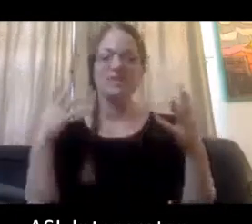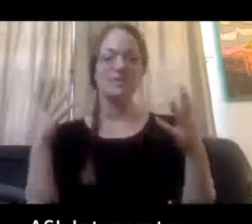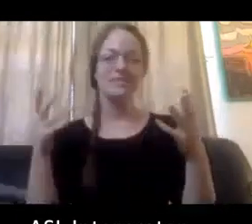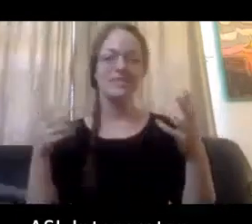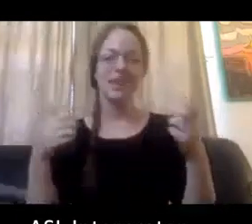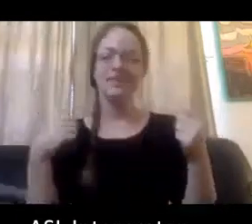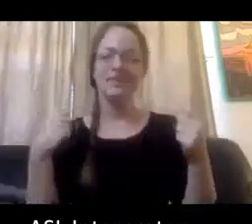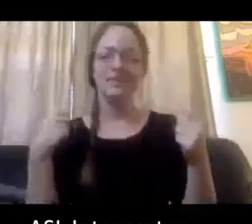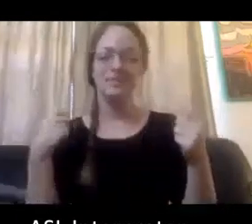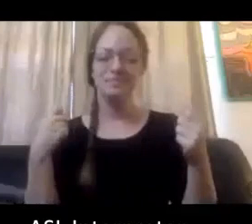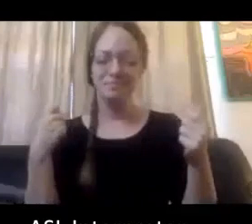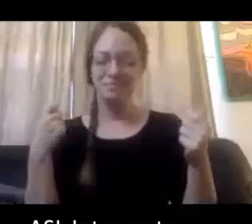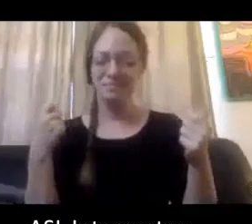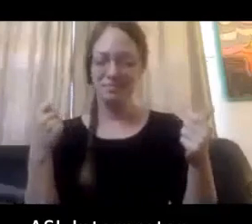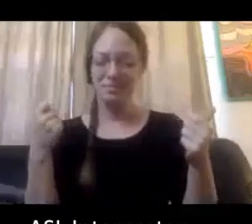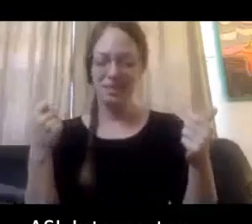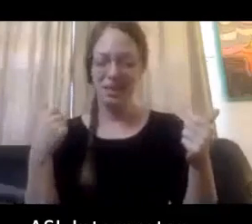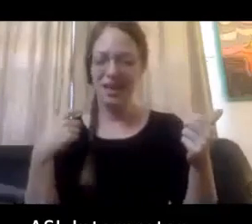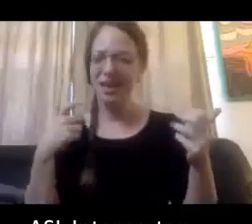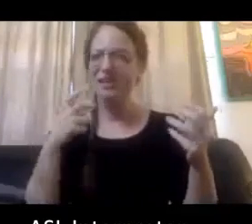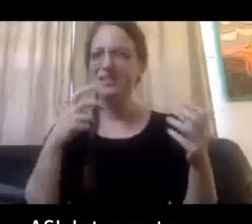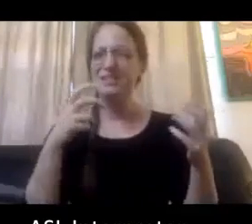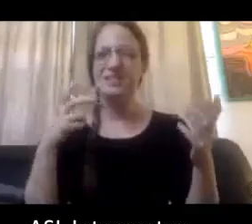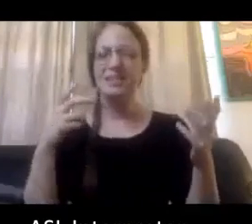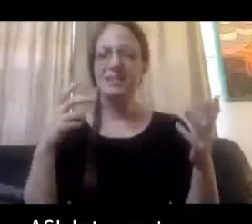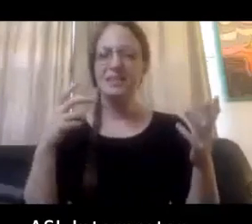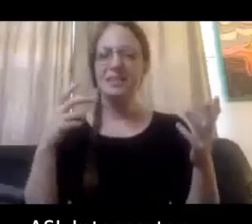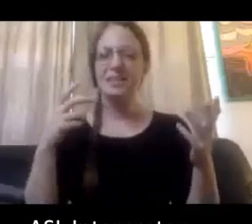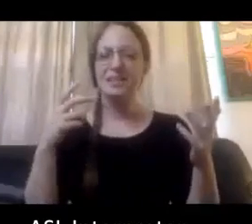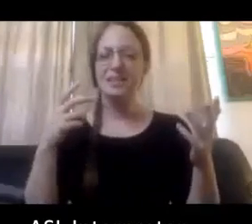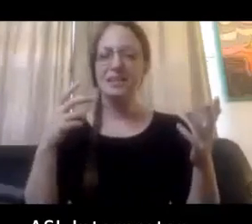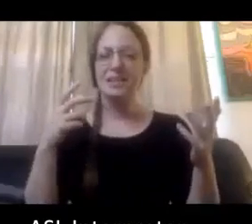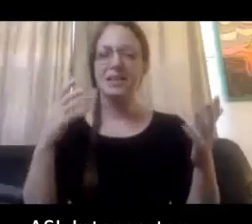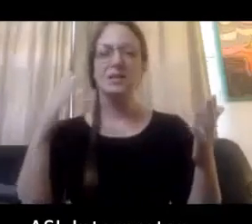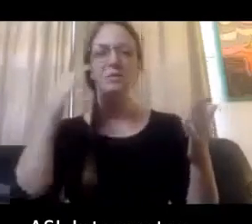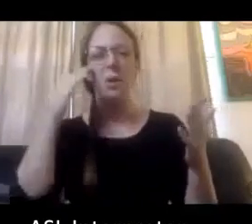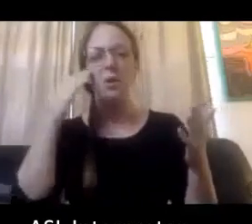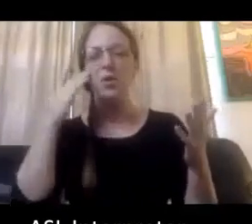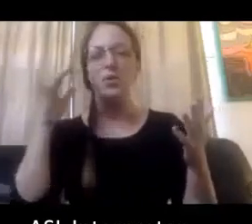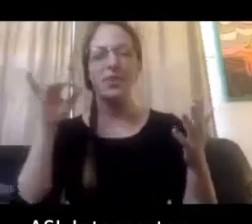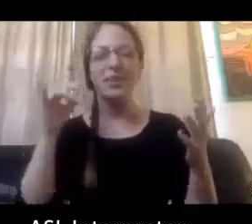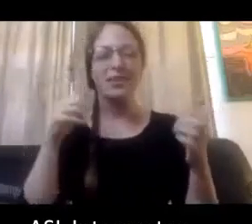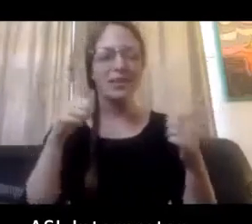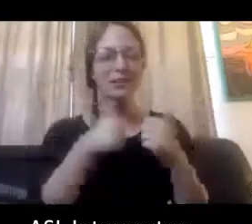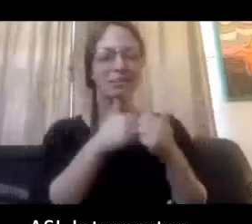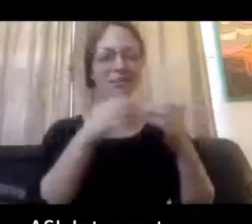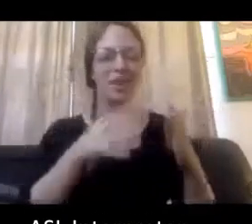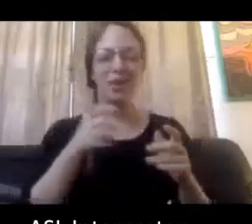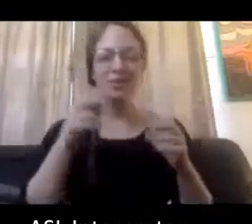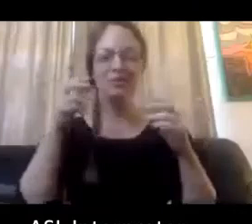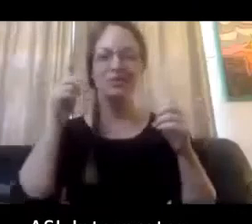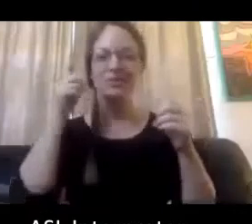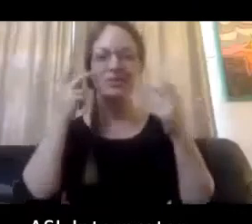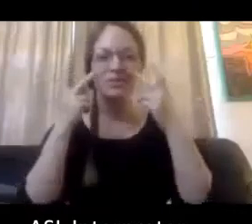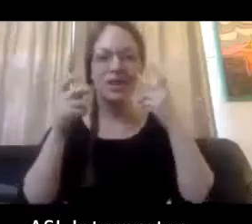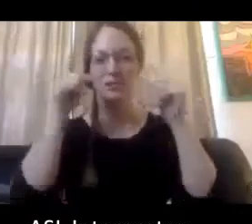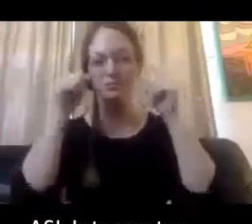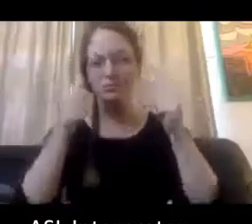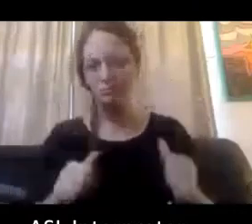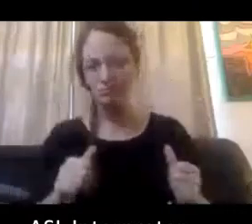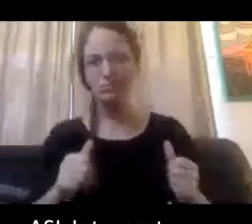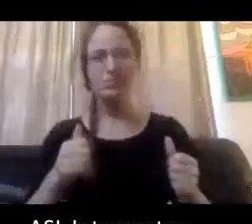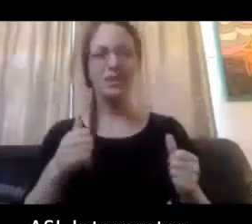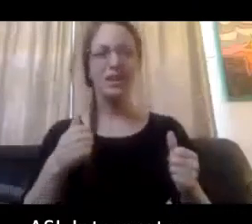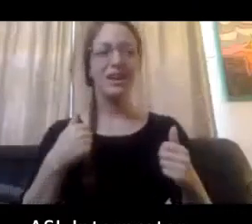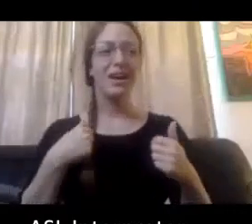I'm so impressed how, if we take the case of visual impairment, I'm so impressed how people with